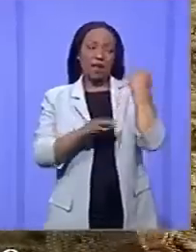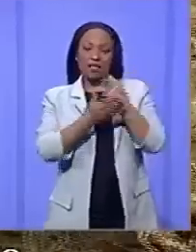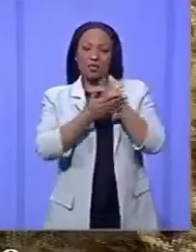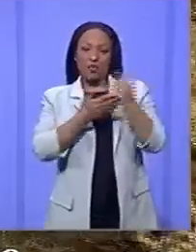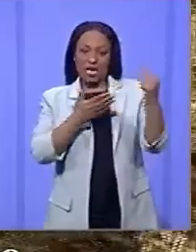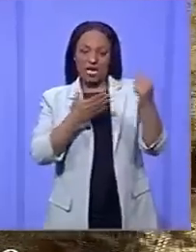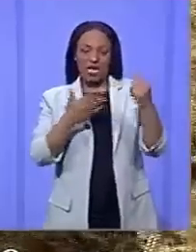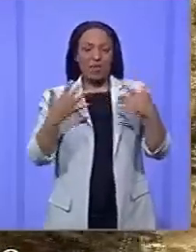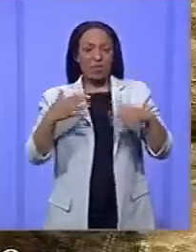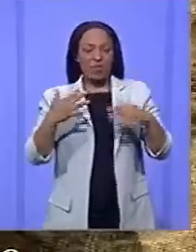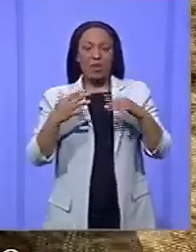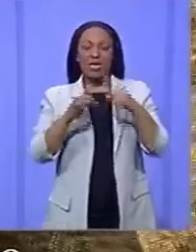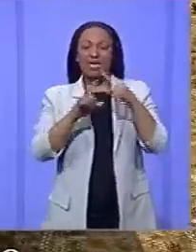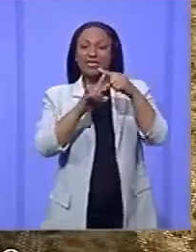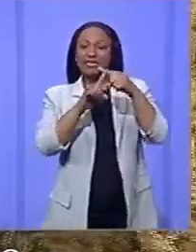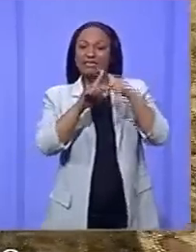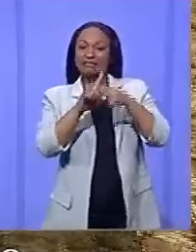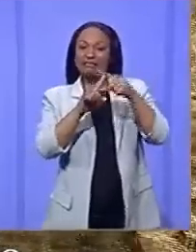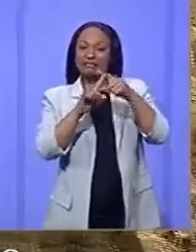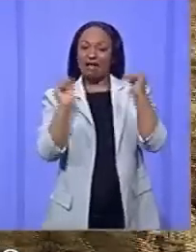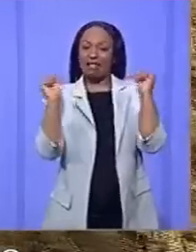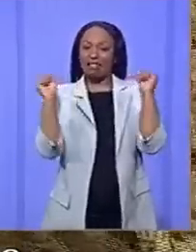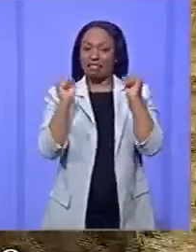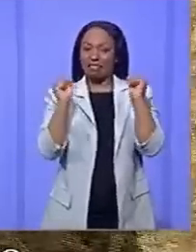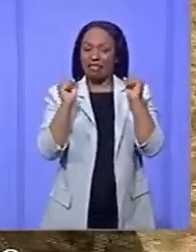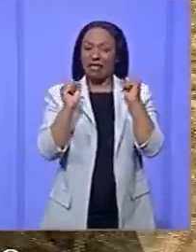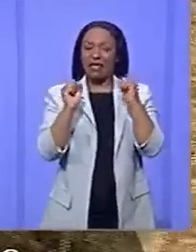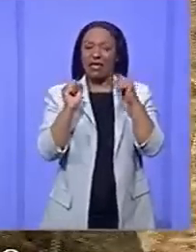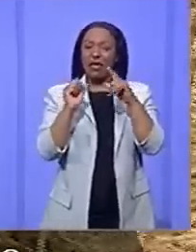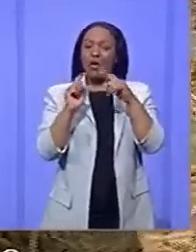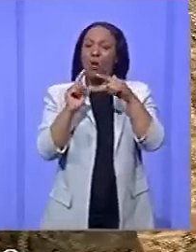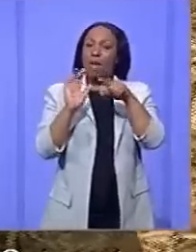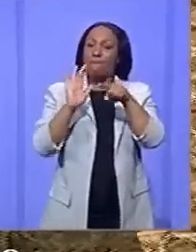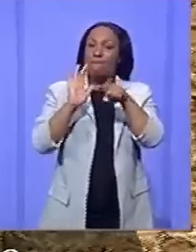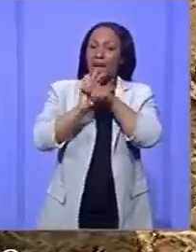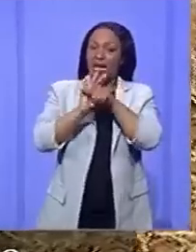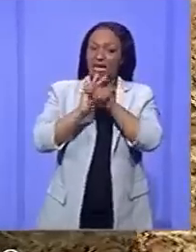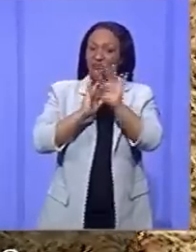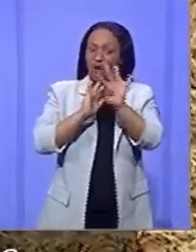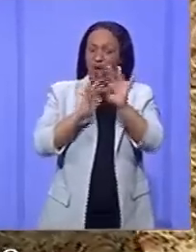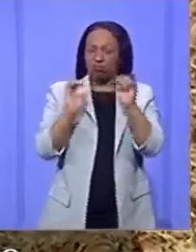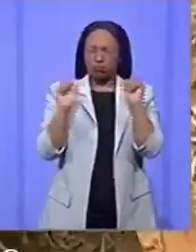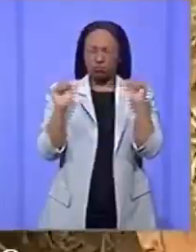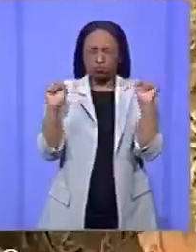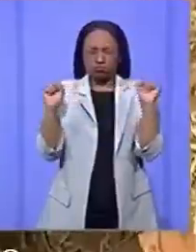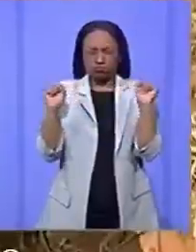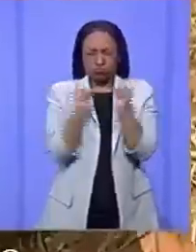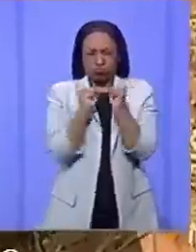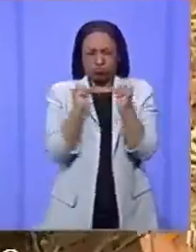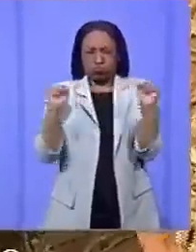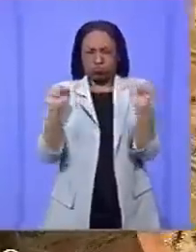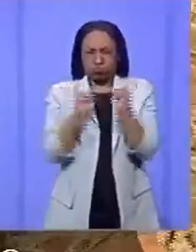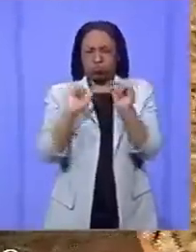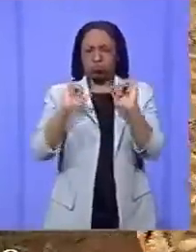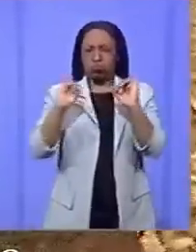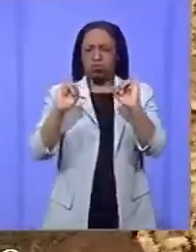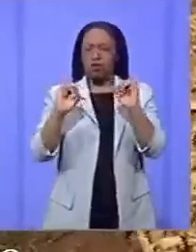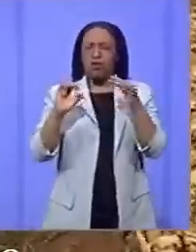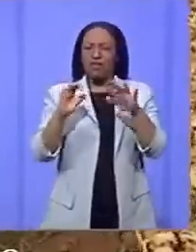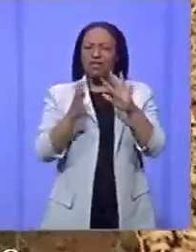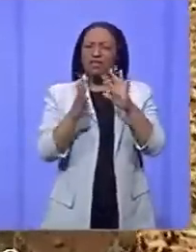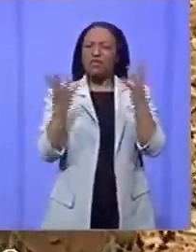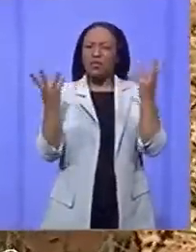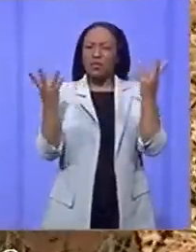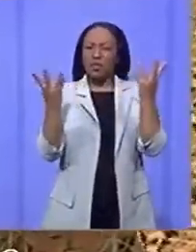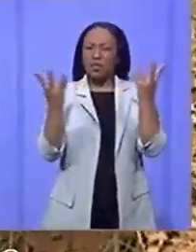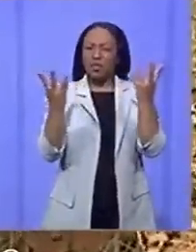o šorofao ditemperature di theogetše go di-degree Celsius tše -4. Motonyo woo o be o tseneletše le go bolaya dibjalwa le